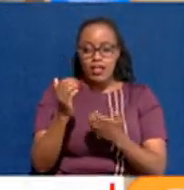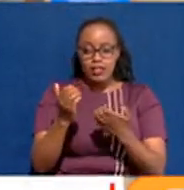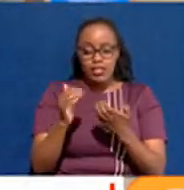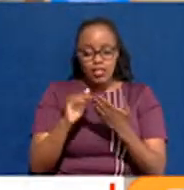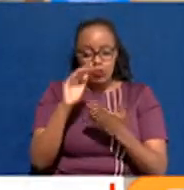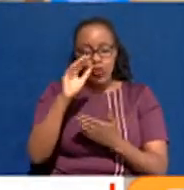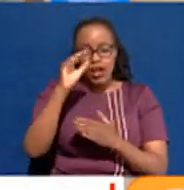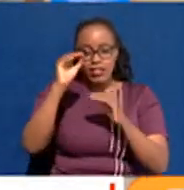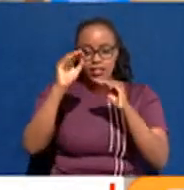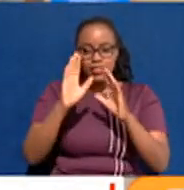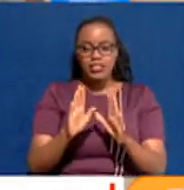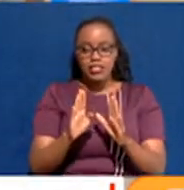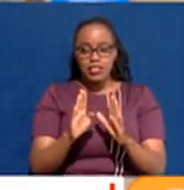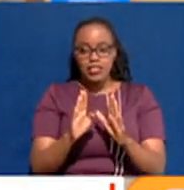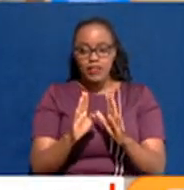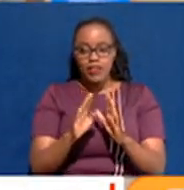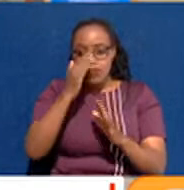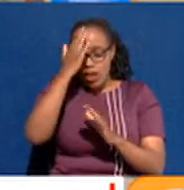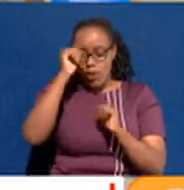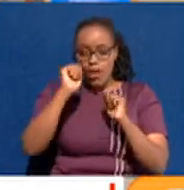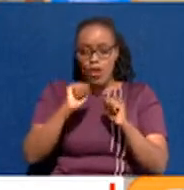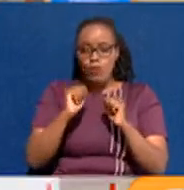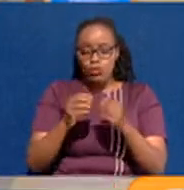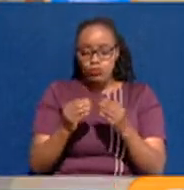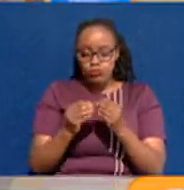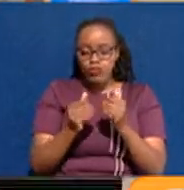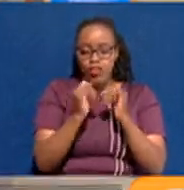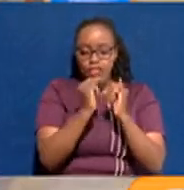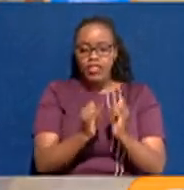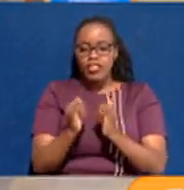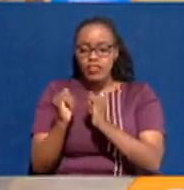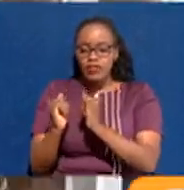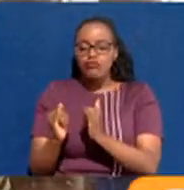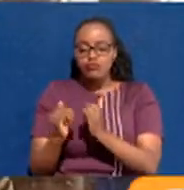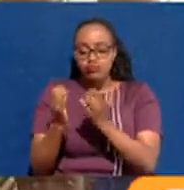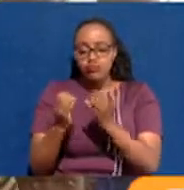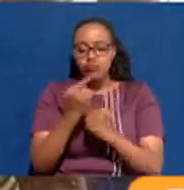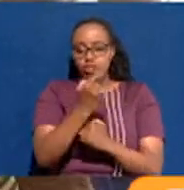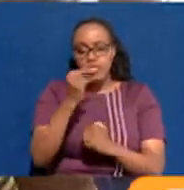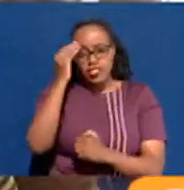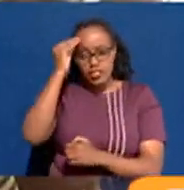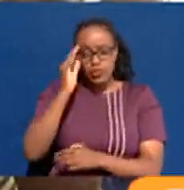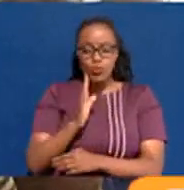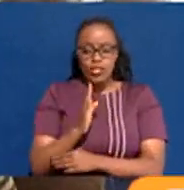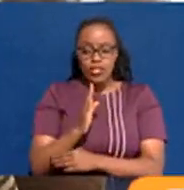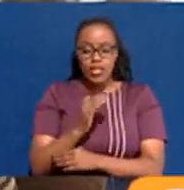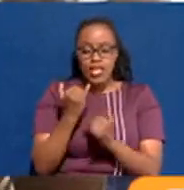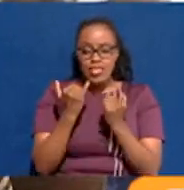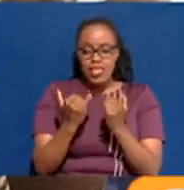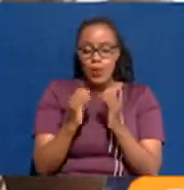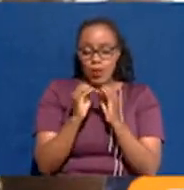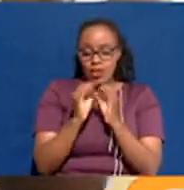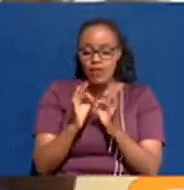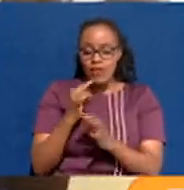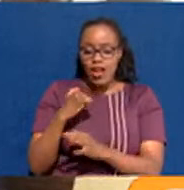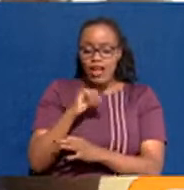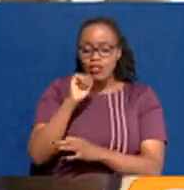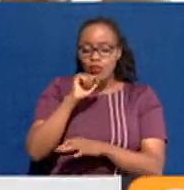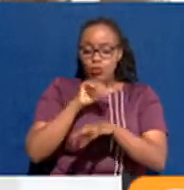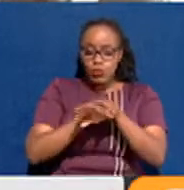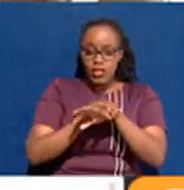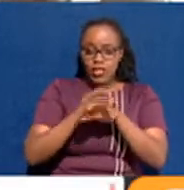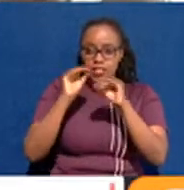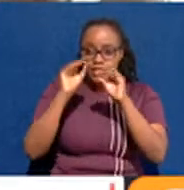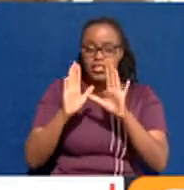more teachers, for them to handle the individual needs of each learner. Kwa sasa, iwapo tutawapata